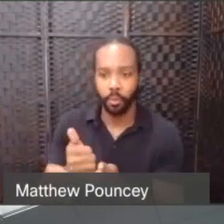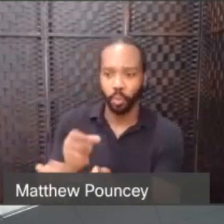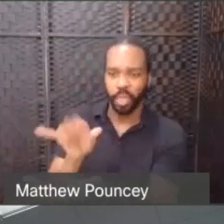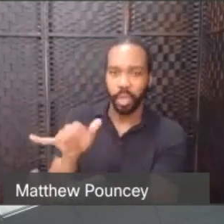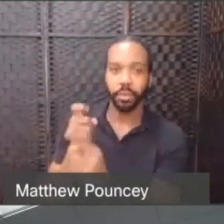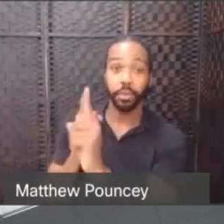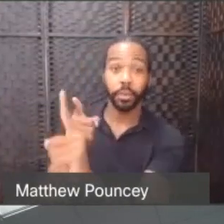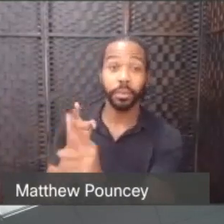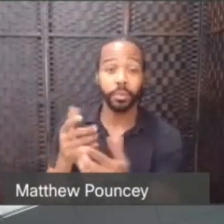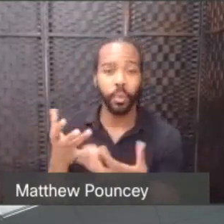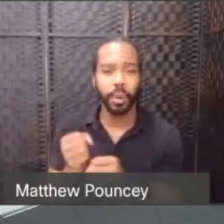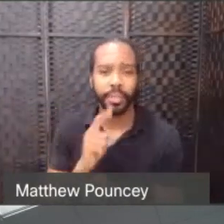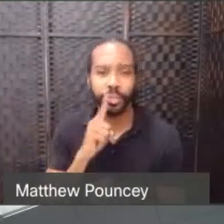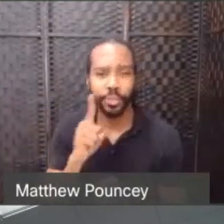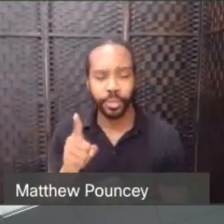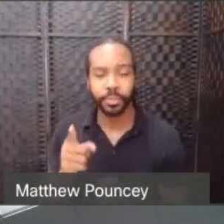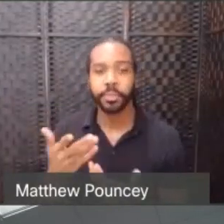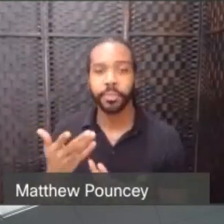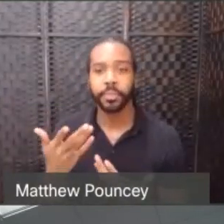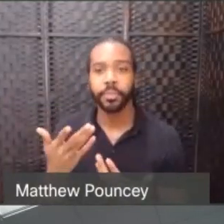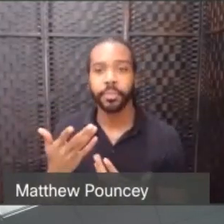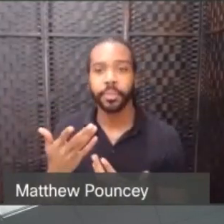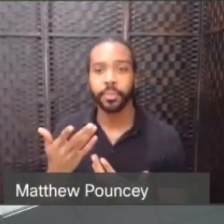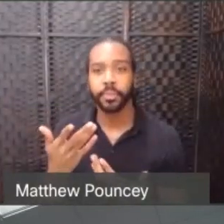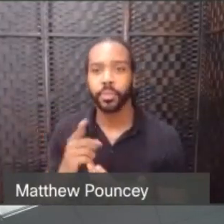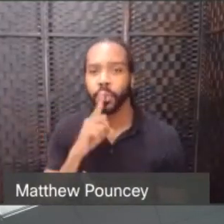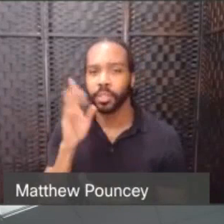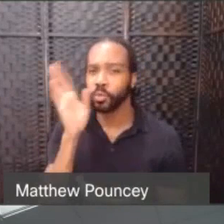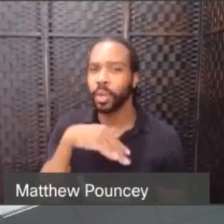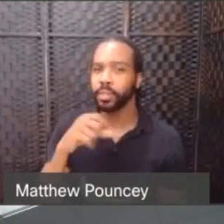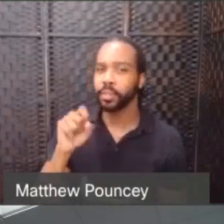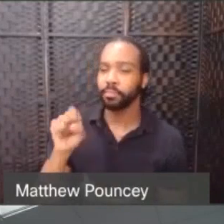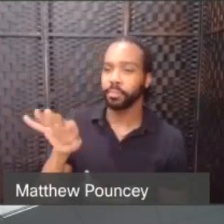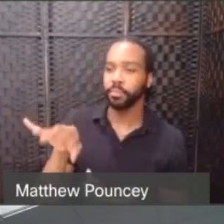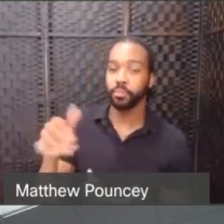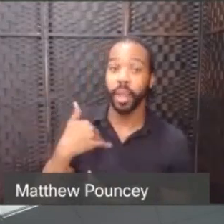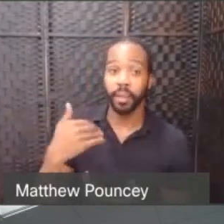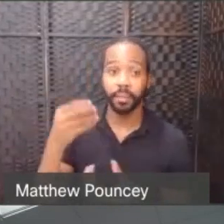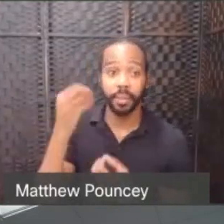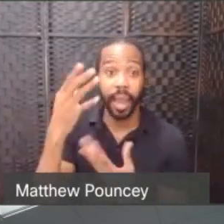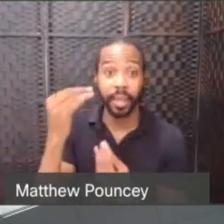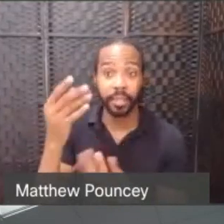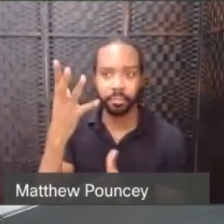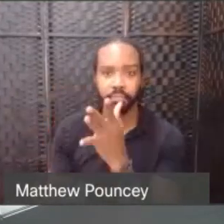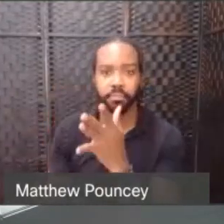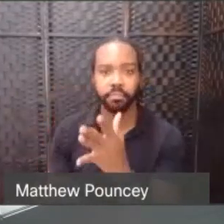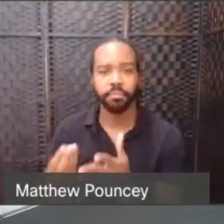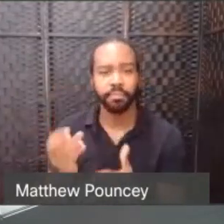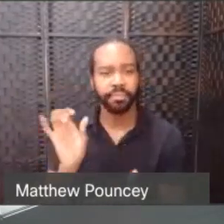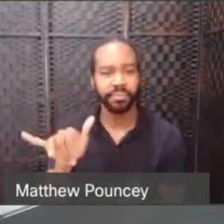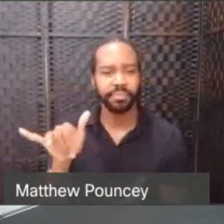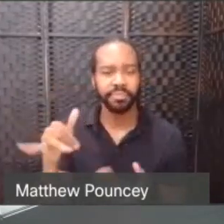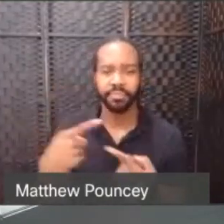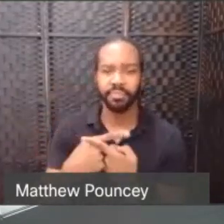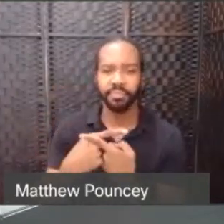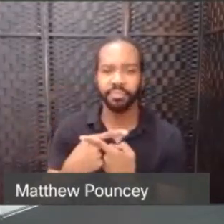want to make sure that, it's very strange when we have guidance and then suddenly we don't have guidance. There's a little bit of a vacuum